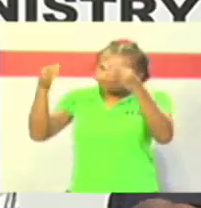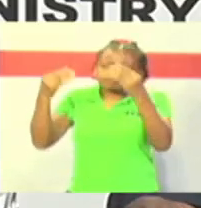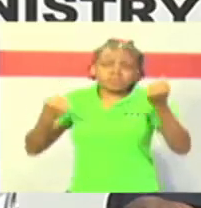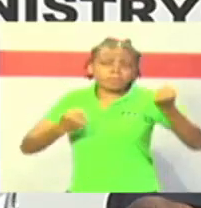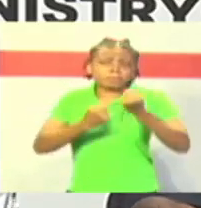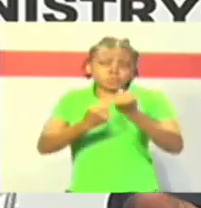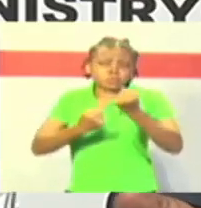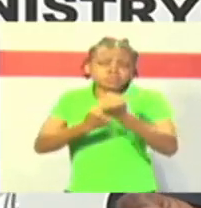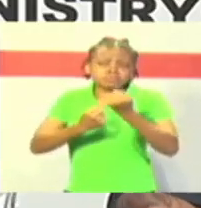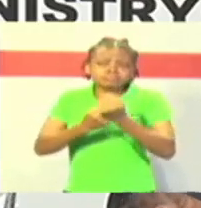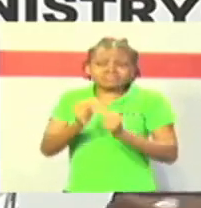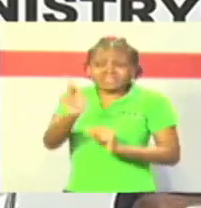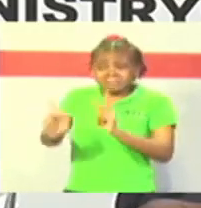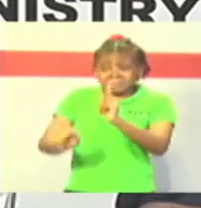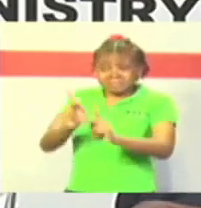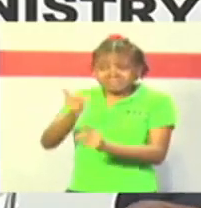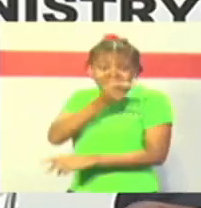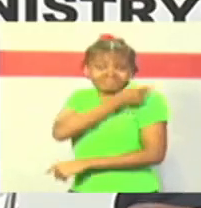with the tools.